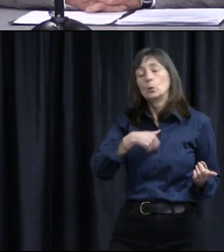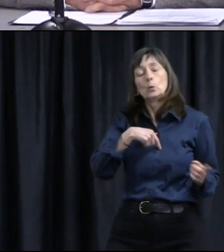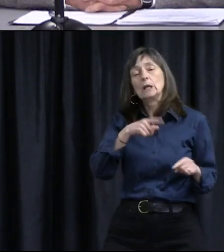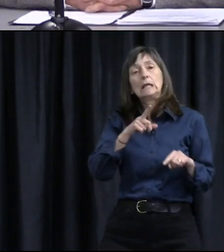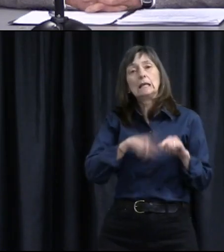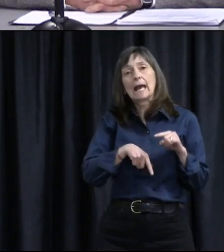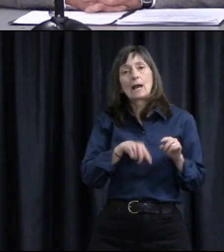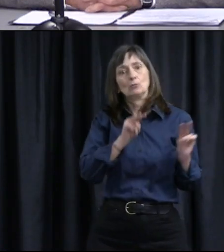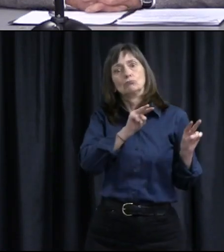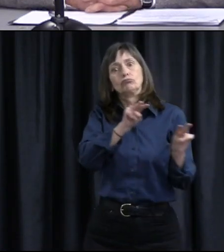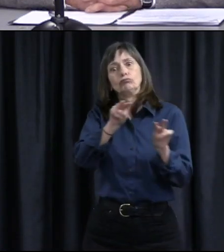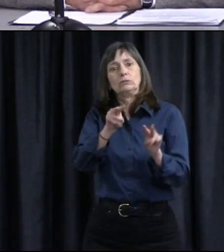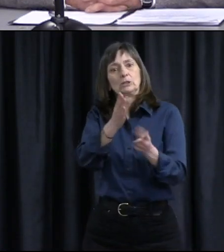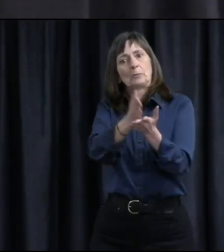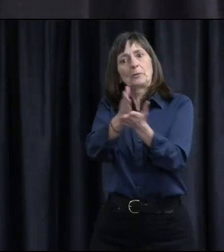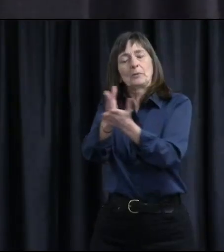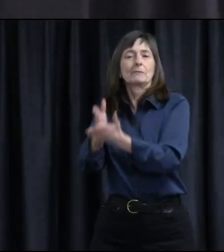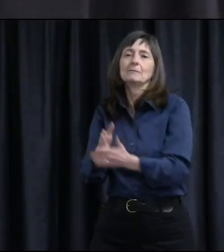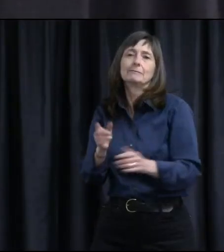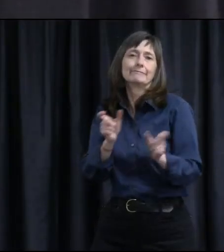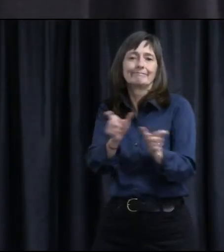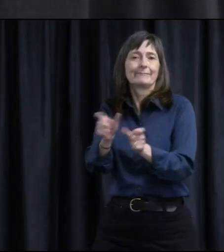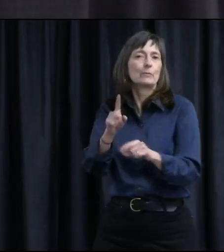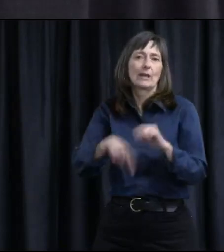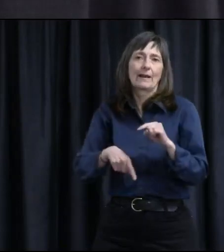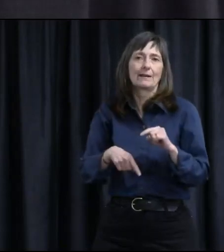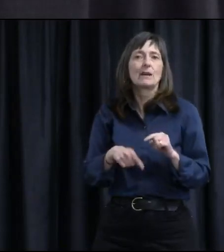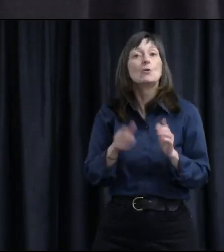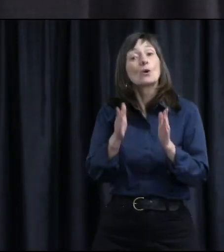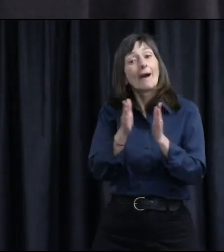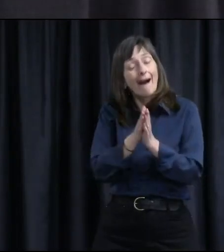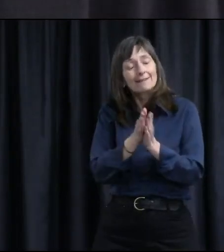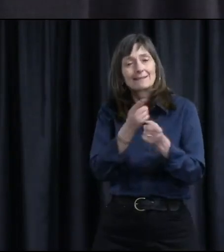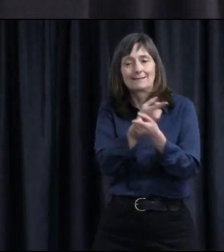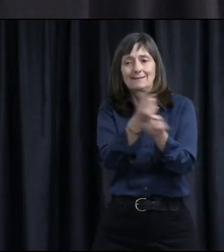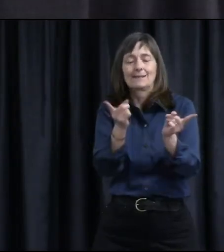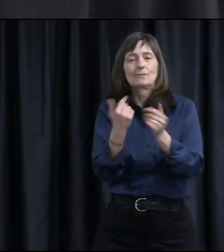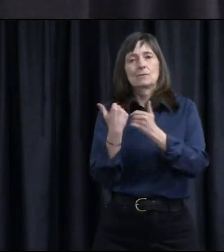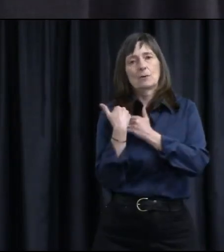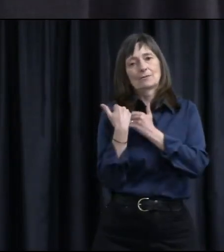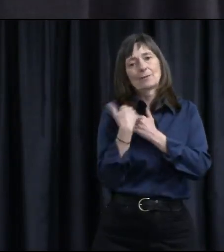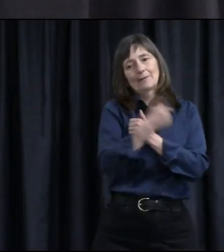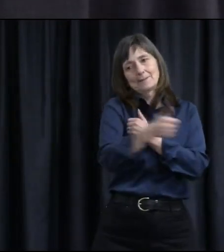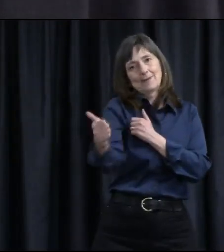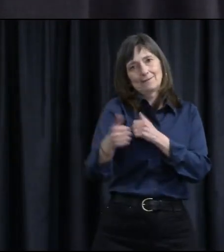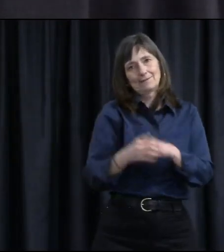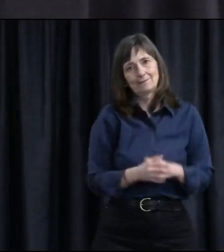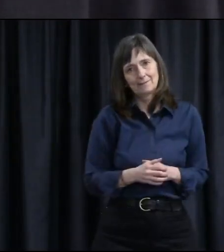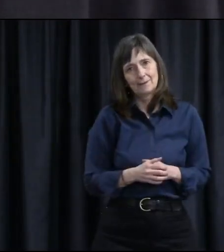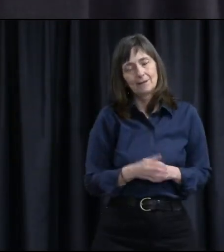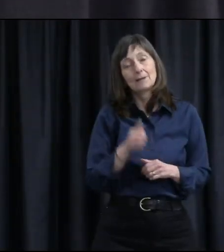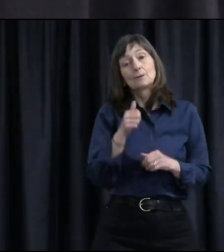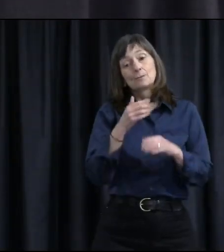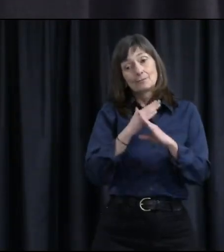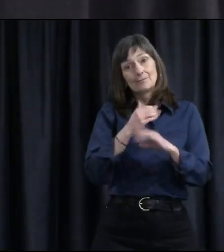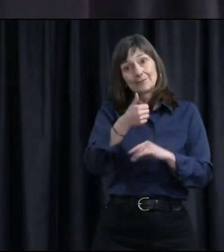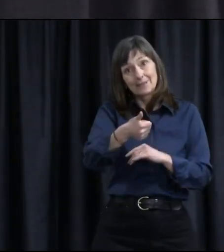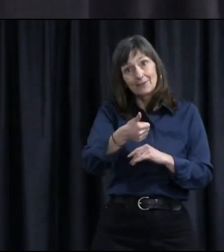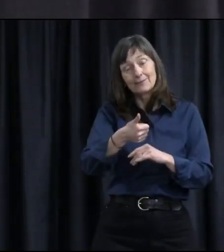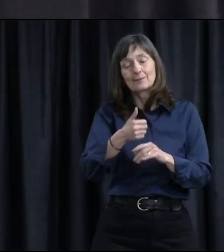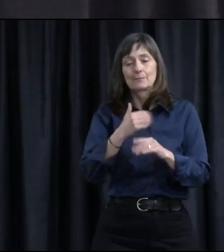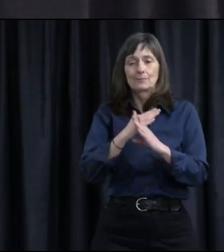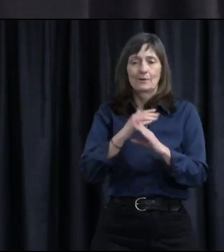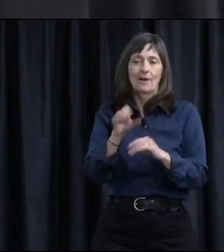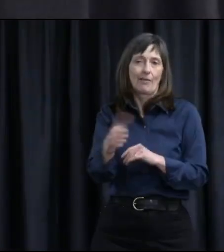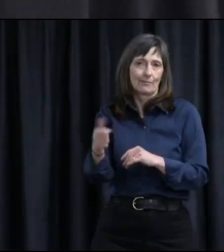be responsible, to protect themselves and to protect others. And this is where it makes decisions like this a little